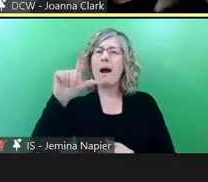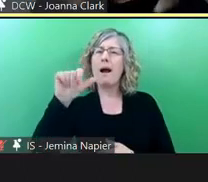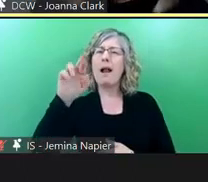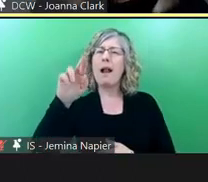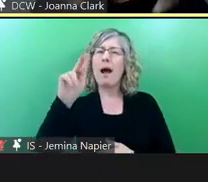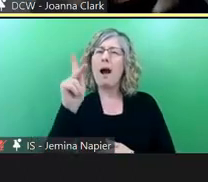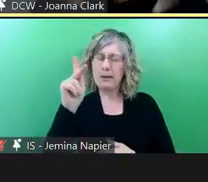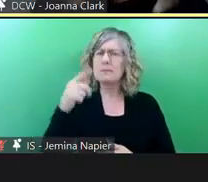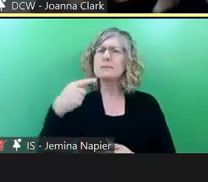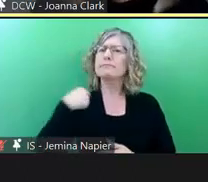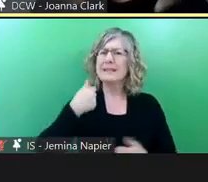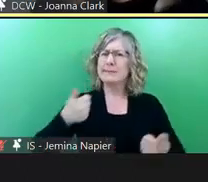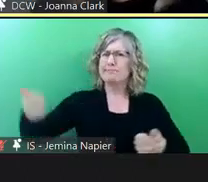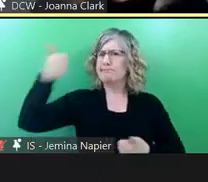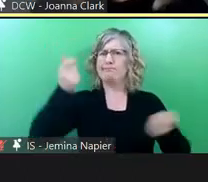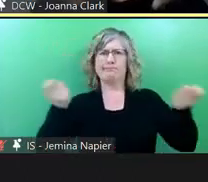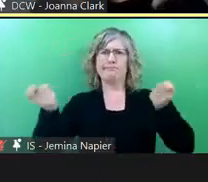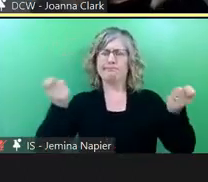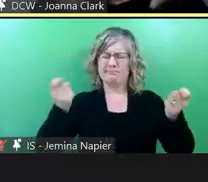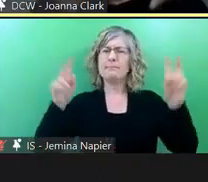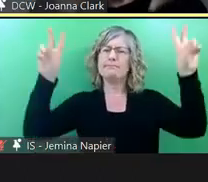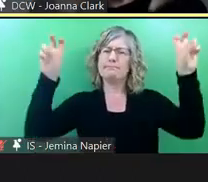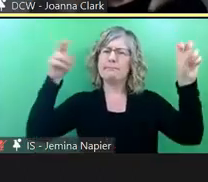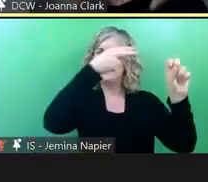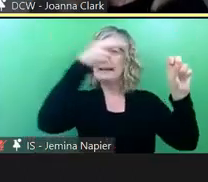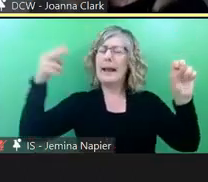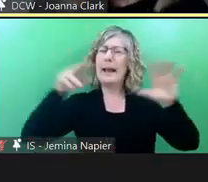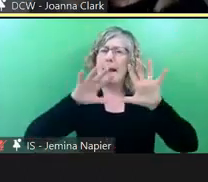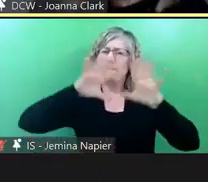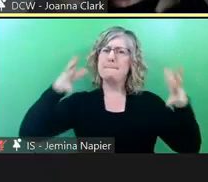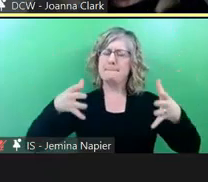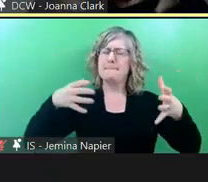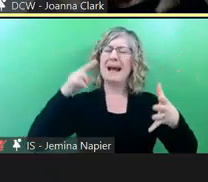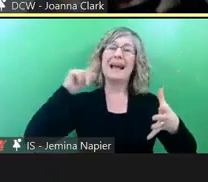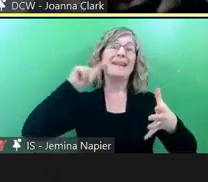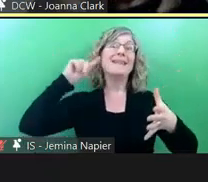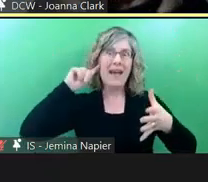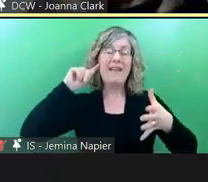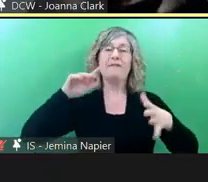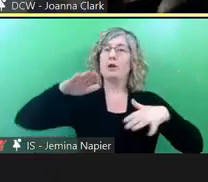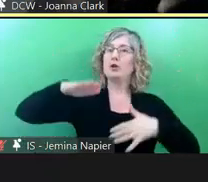Worldwide is the international arm of the National Deaf Children Society here in the UK.